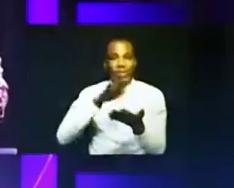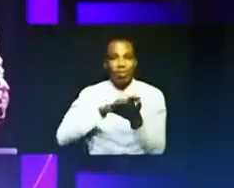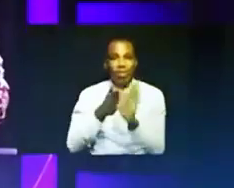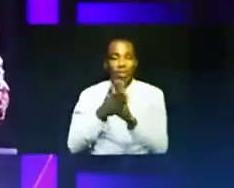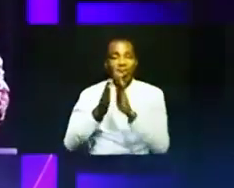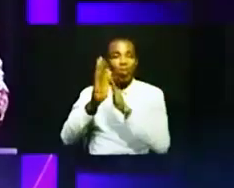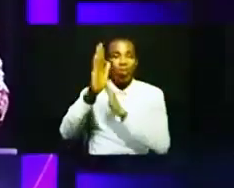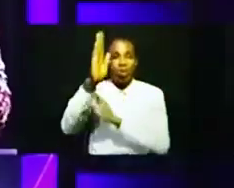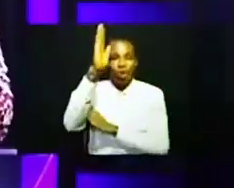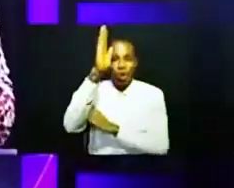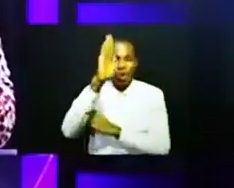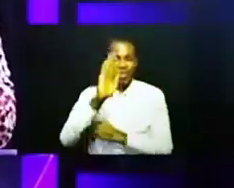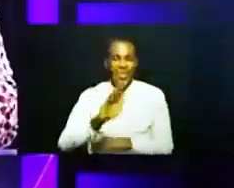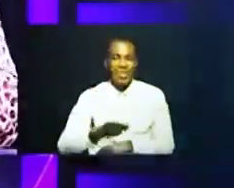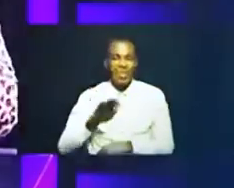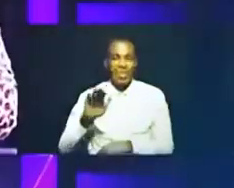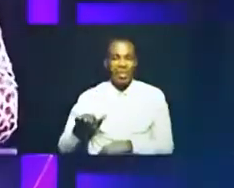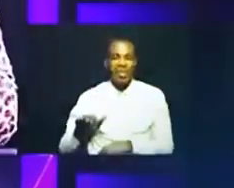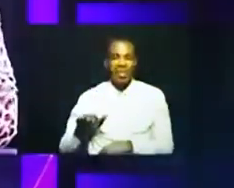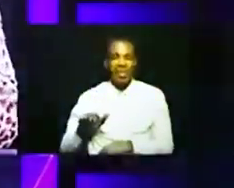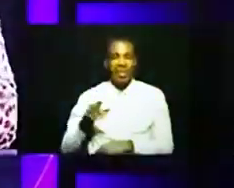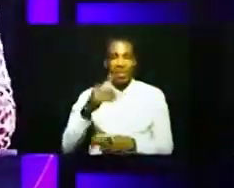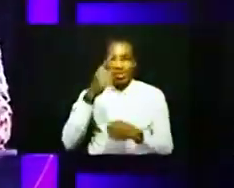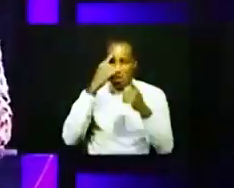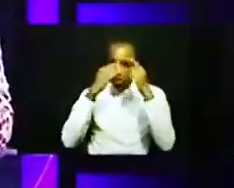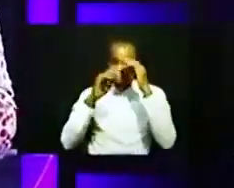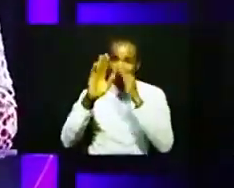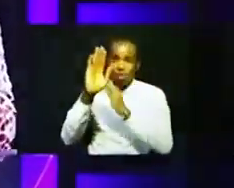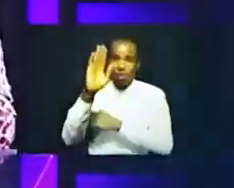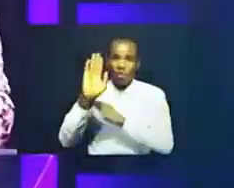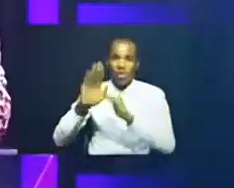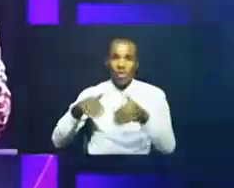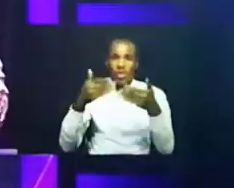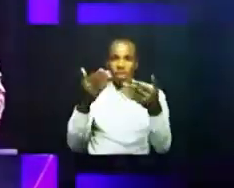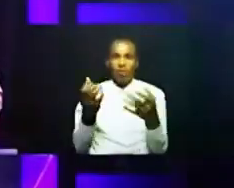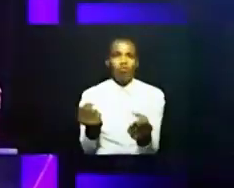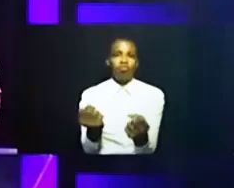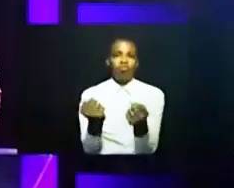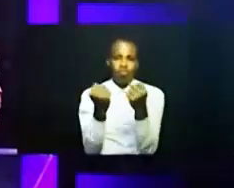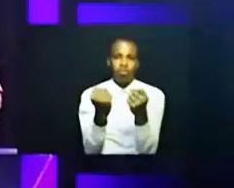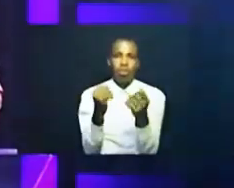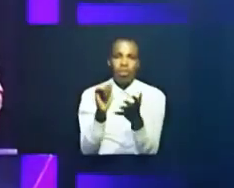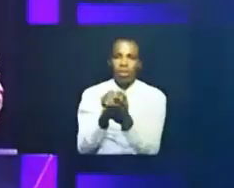of God with strength to obey his